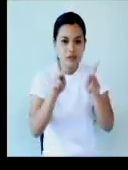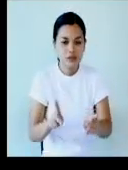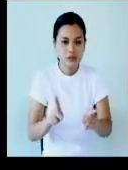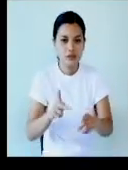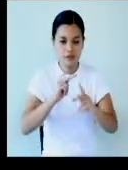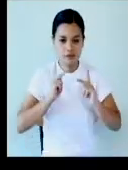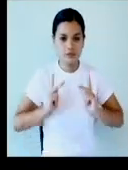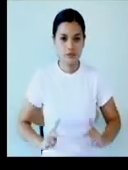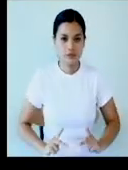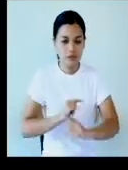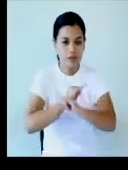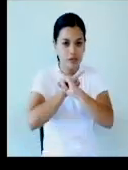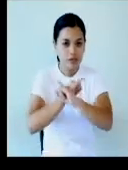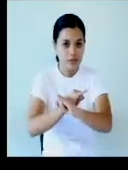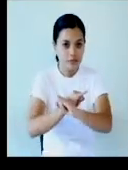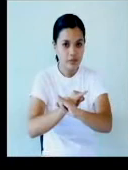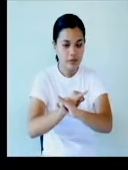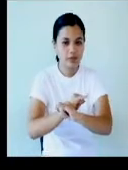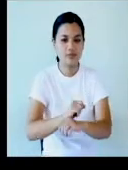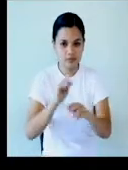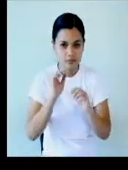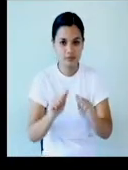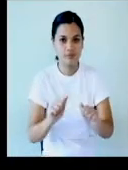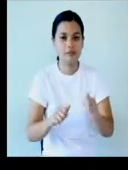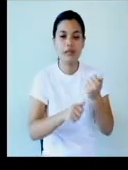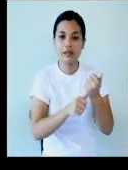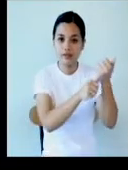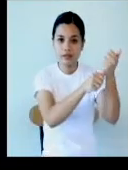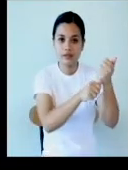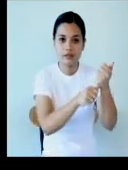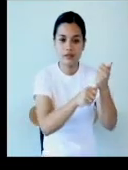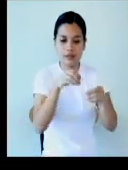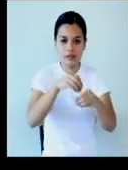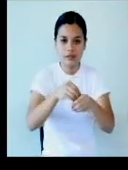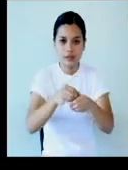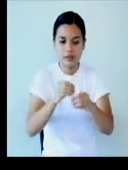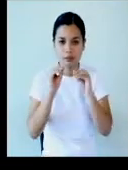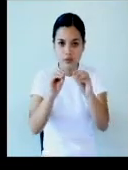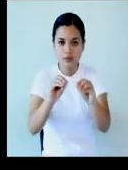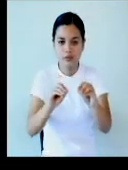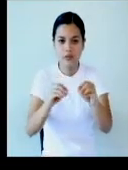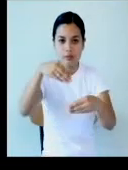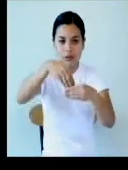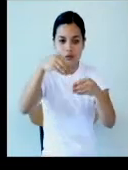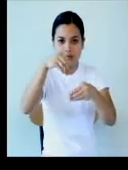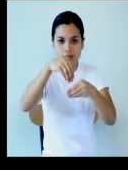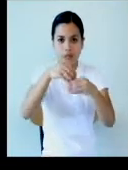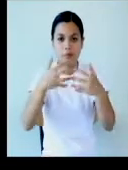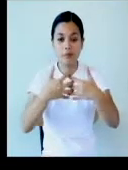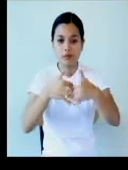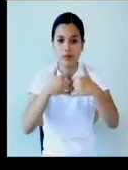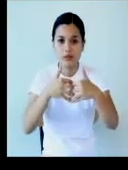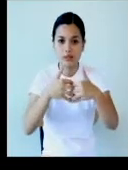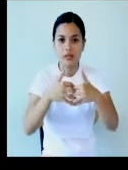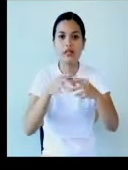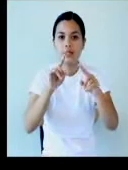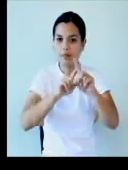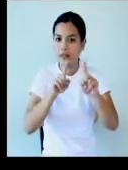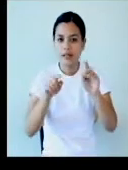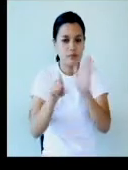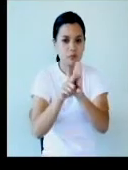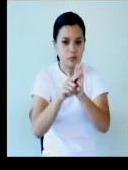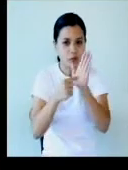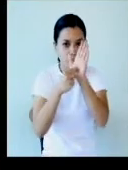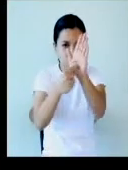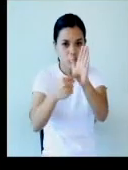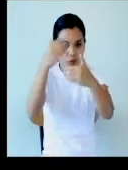A person with physically impaired capacity may also be assisted in feeding his ballot into the PCOS machine, provided that the contents of the